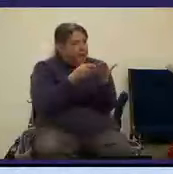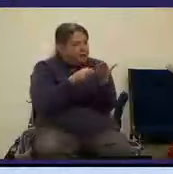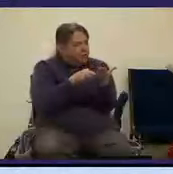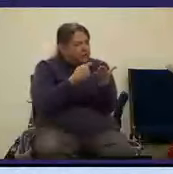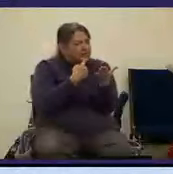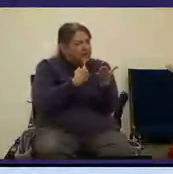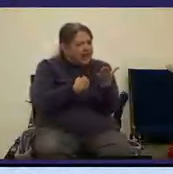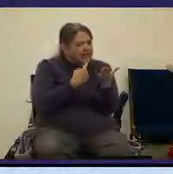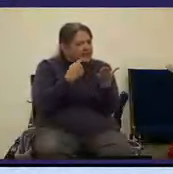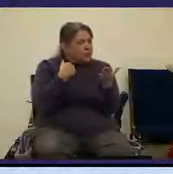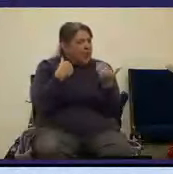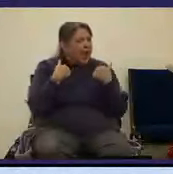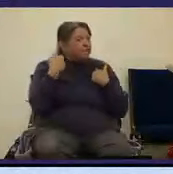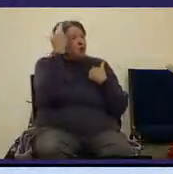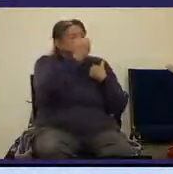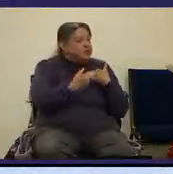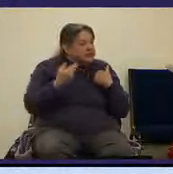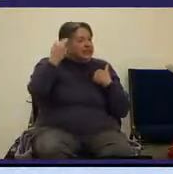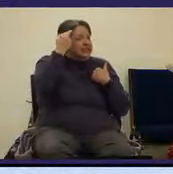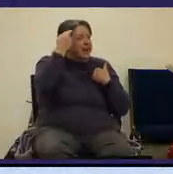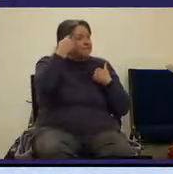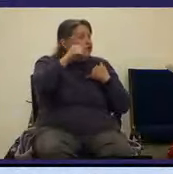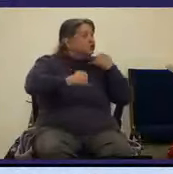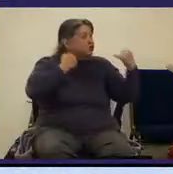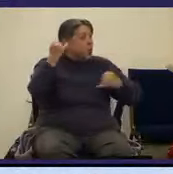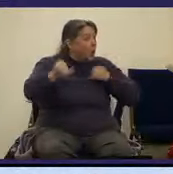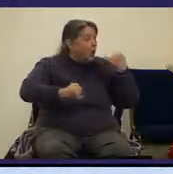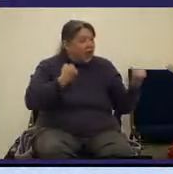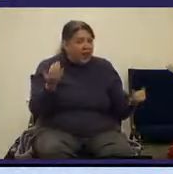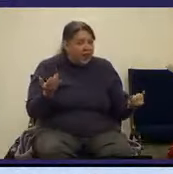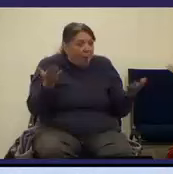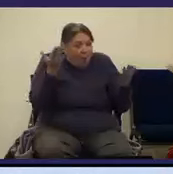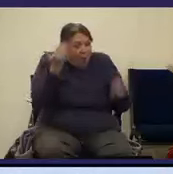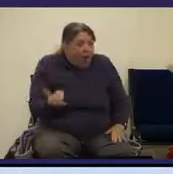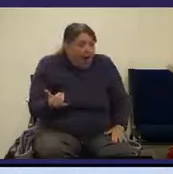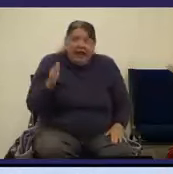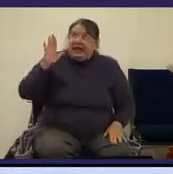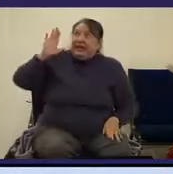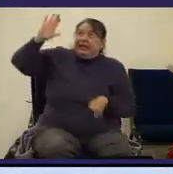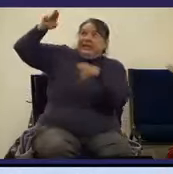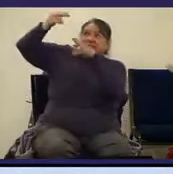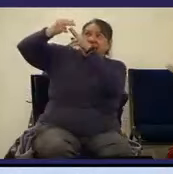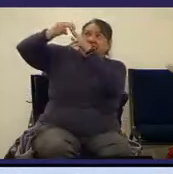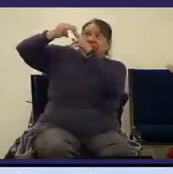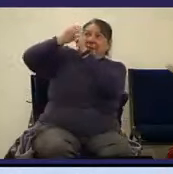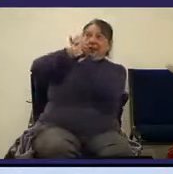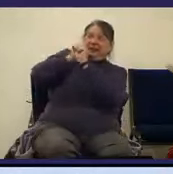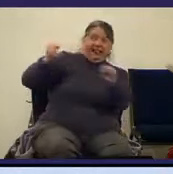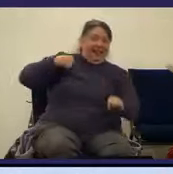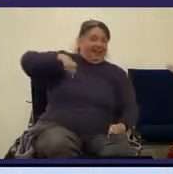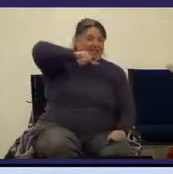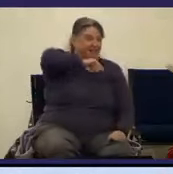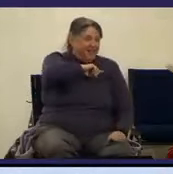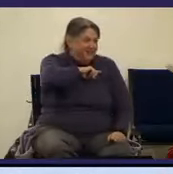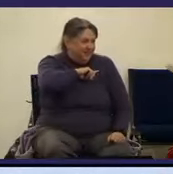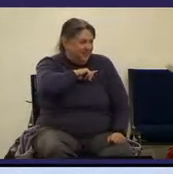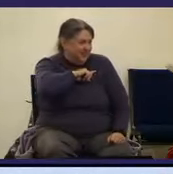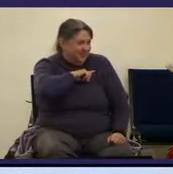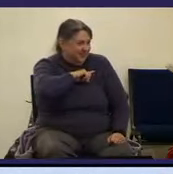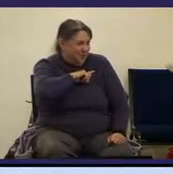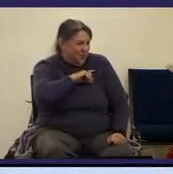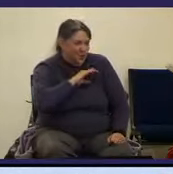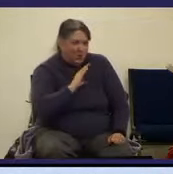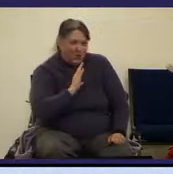to be a joy in knowing that we're saved, because there's no other name under heaven given to men, women, and children by which we might